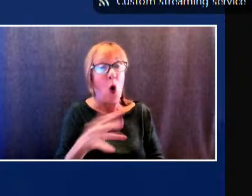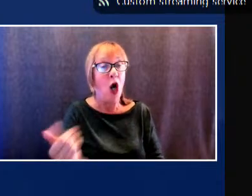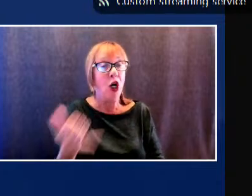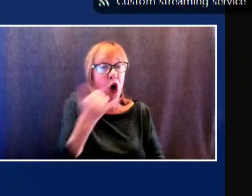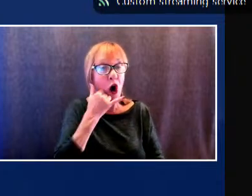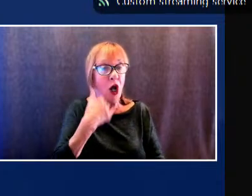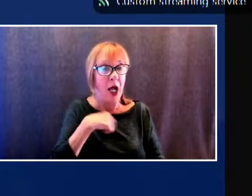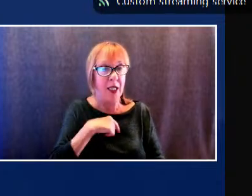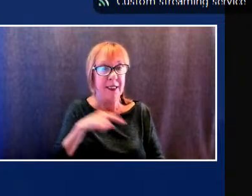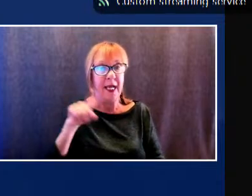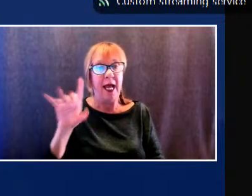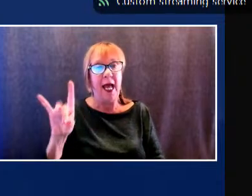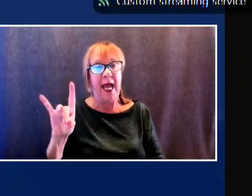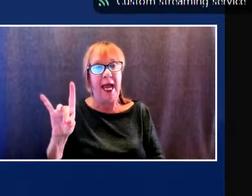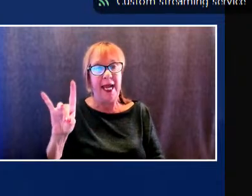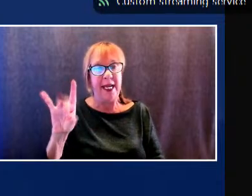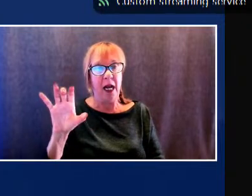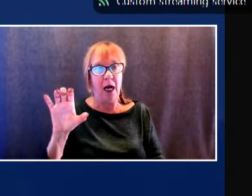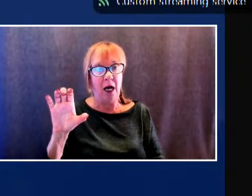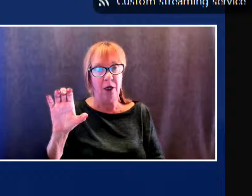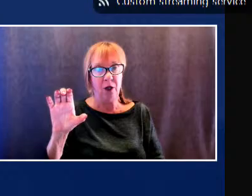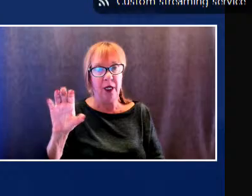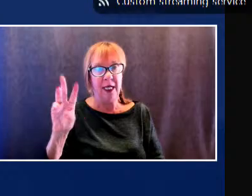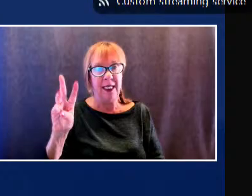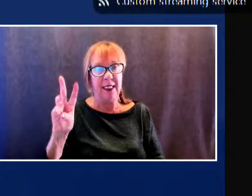dispatch at